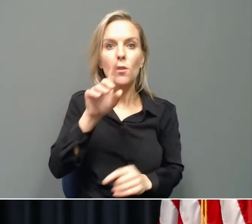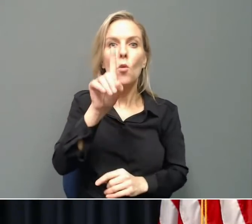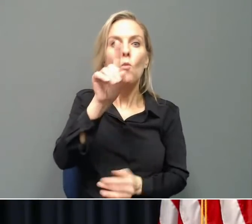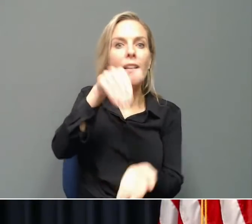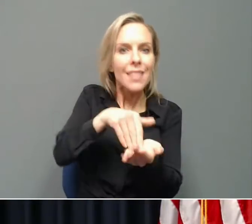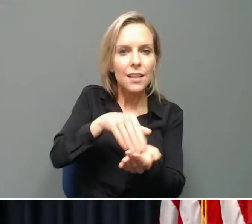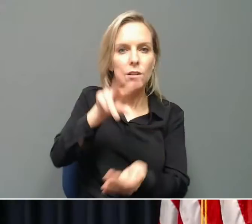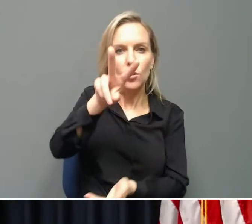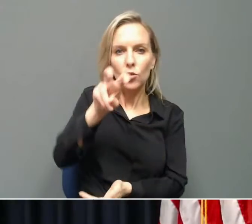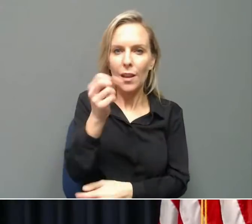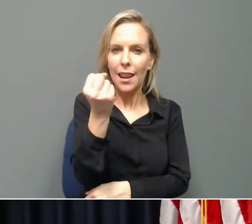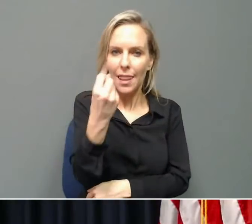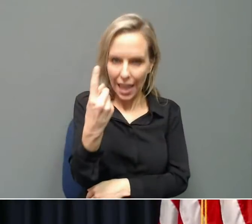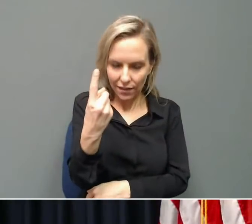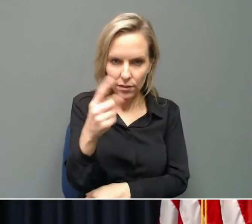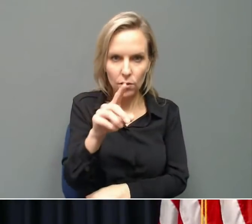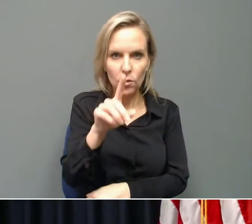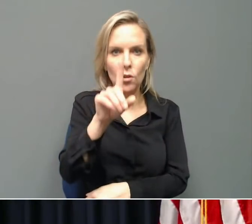1,211,